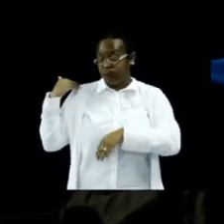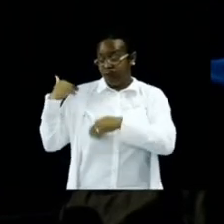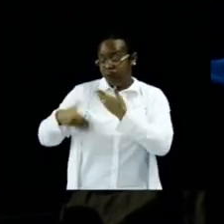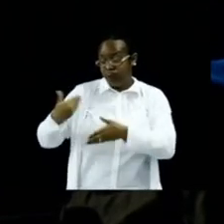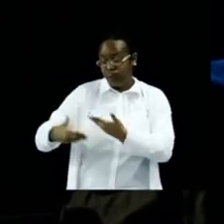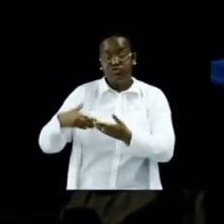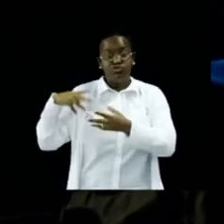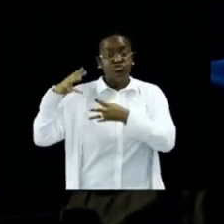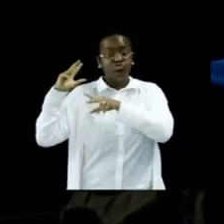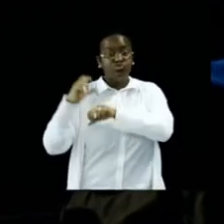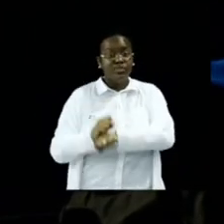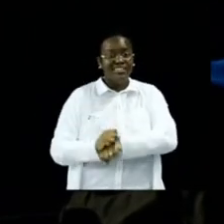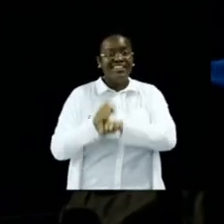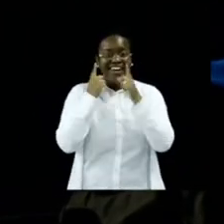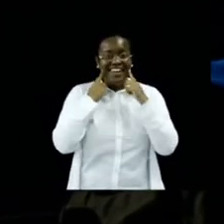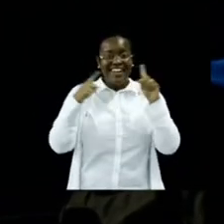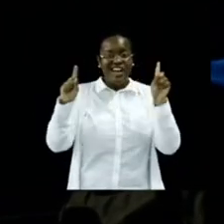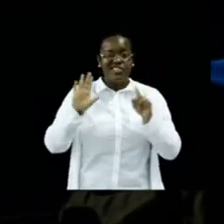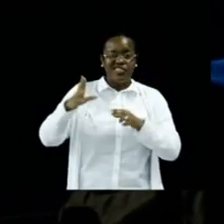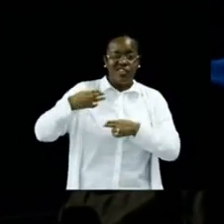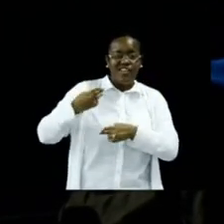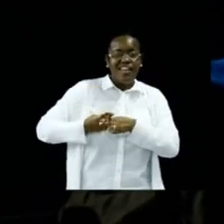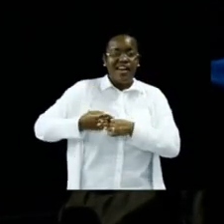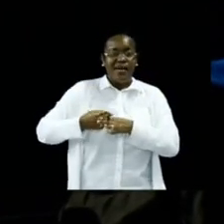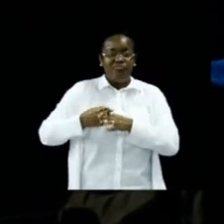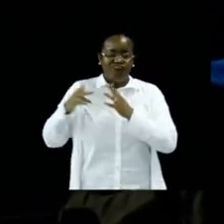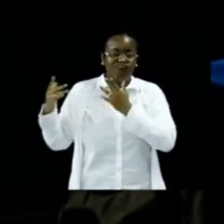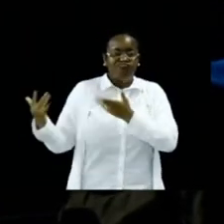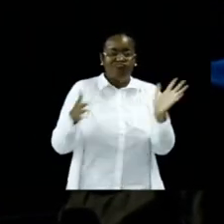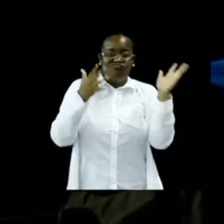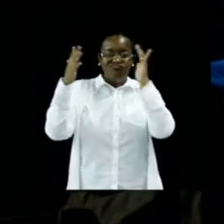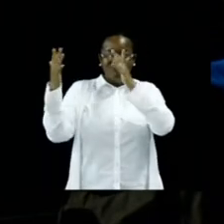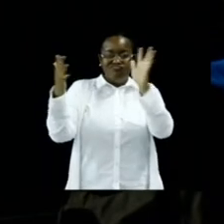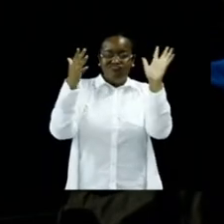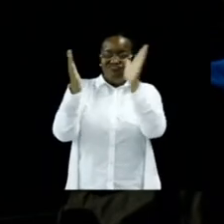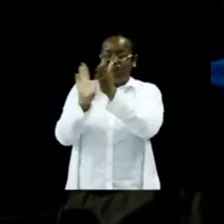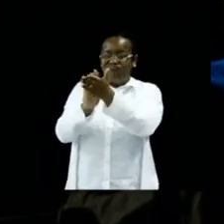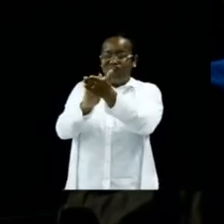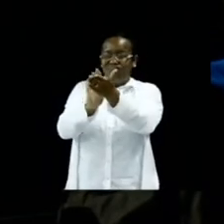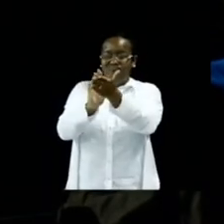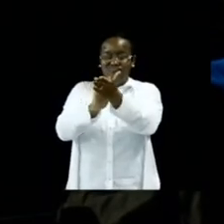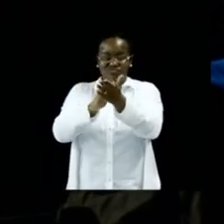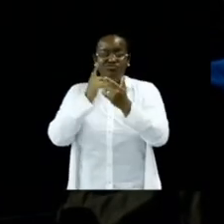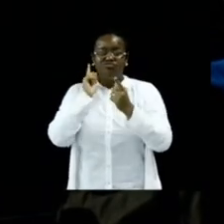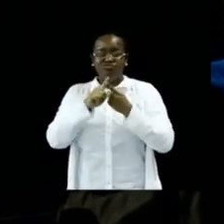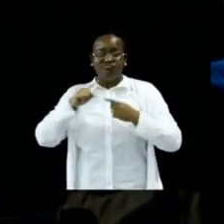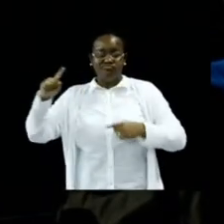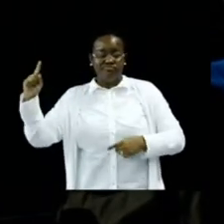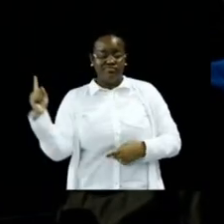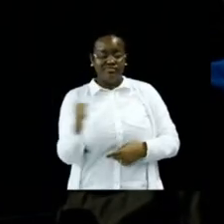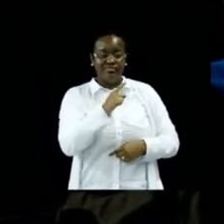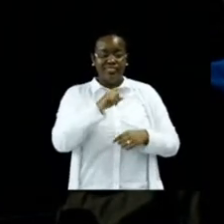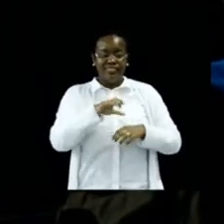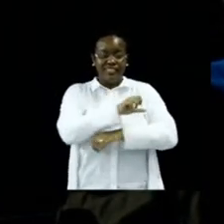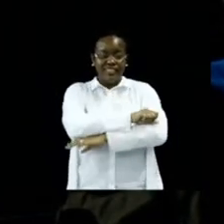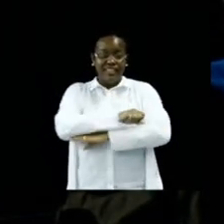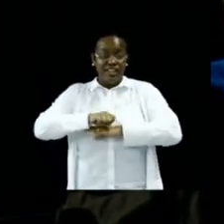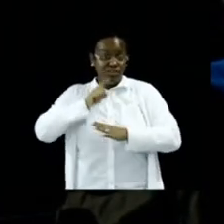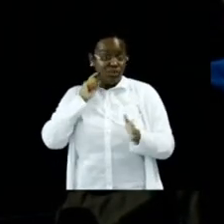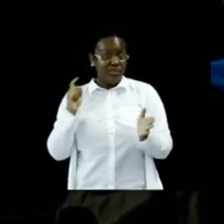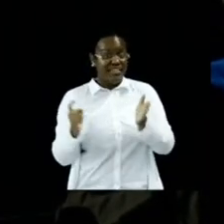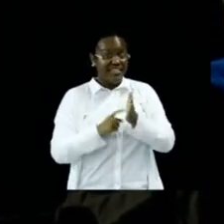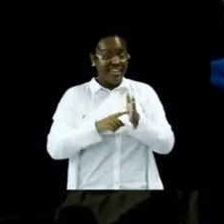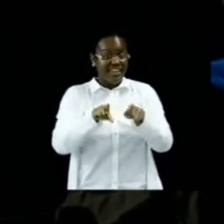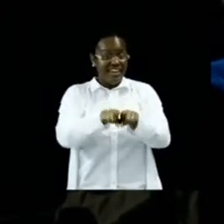is to announce our graduates' name and give them a well-deserved honor to walk across the stage and be recognized as